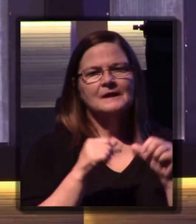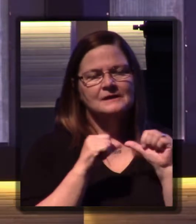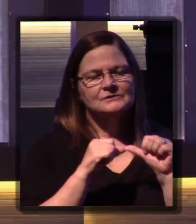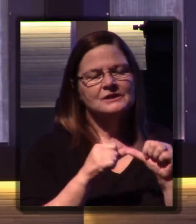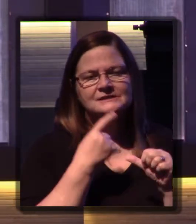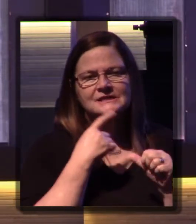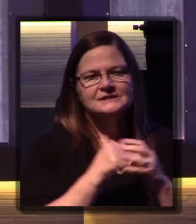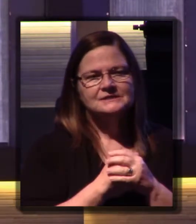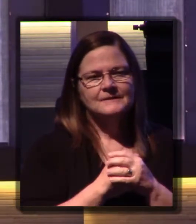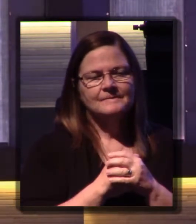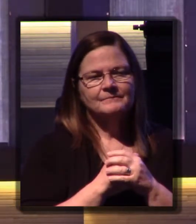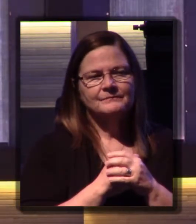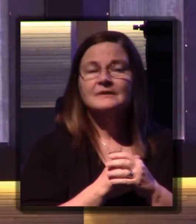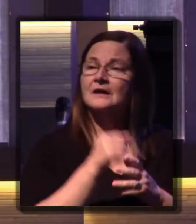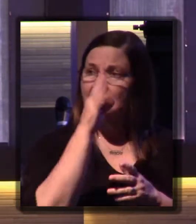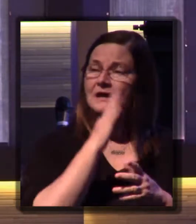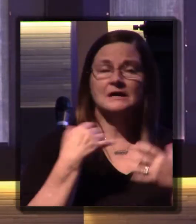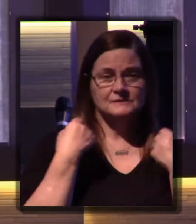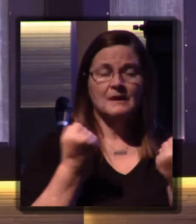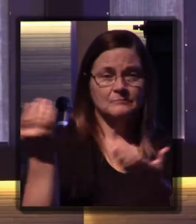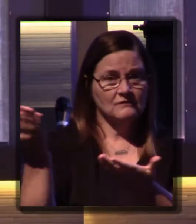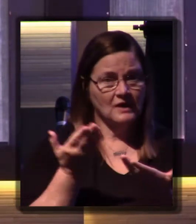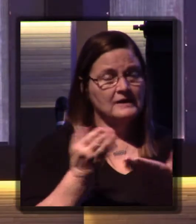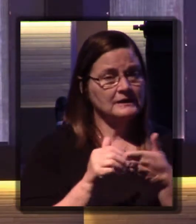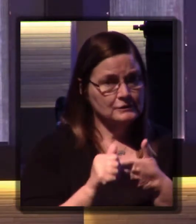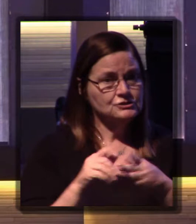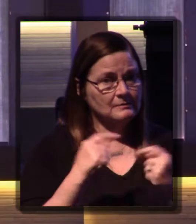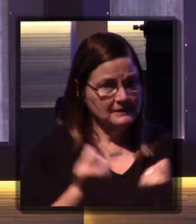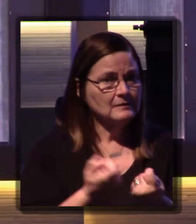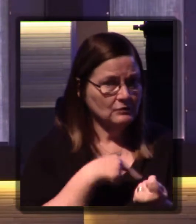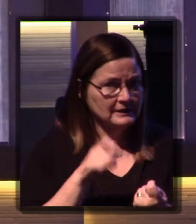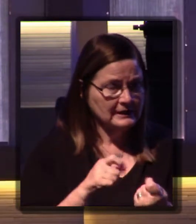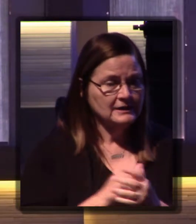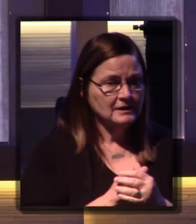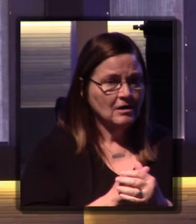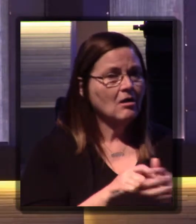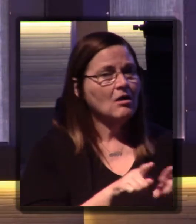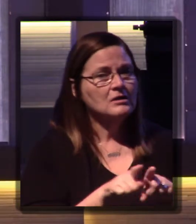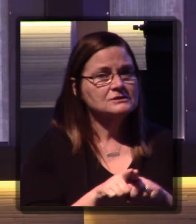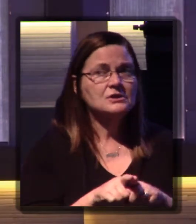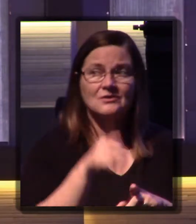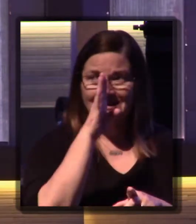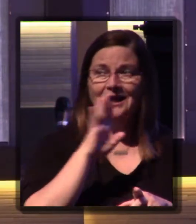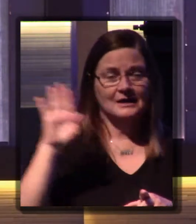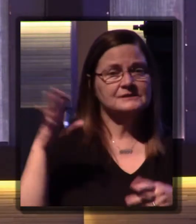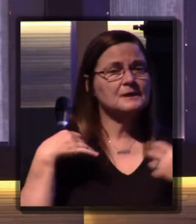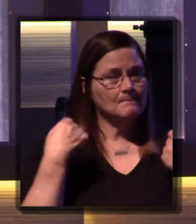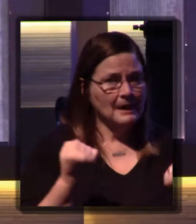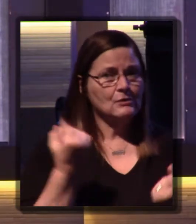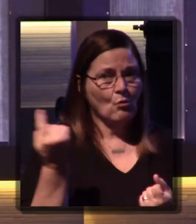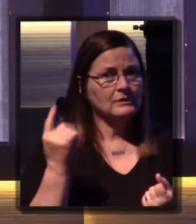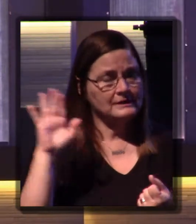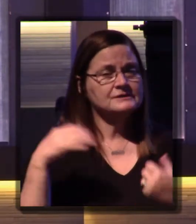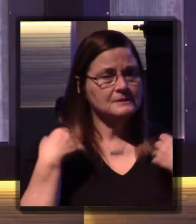He goes on from there and he says, but not only because does God's might provide the leadership team that we need, it's because God's might